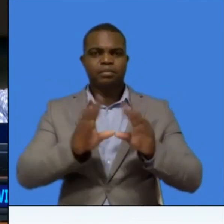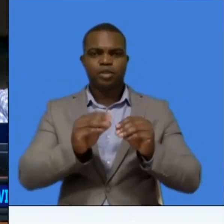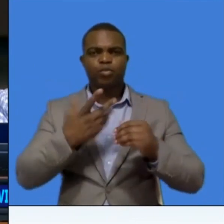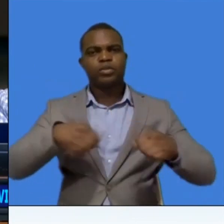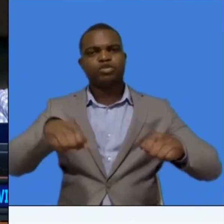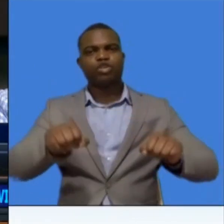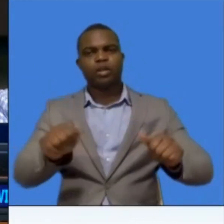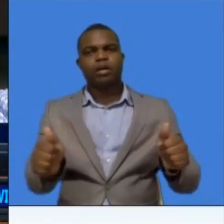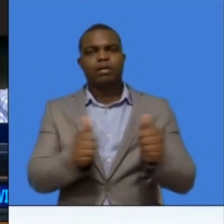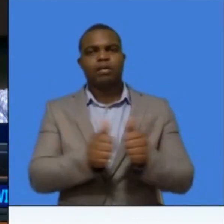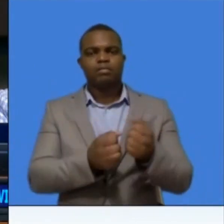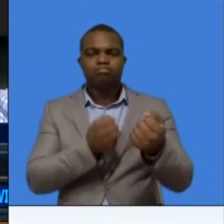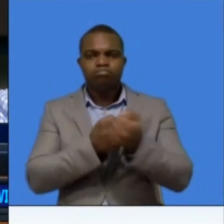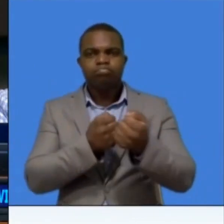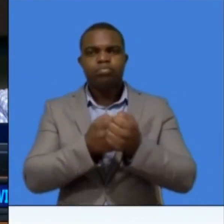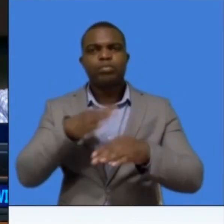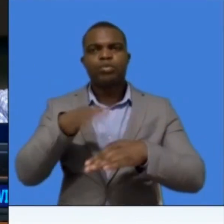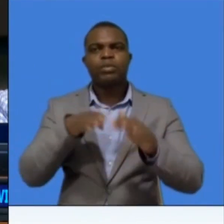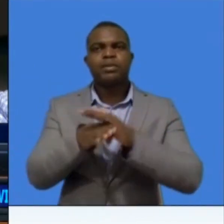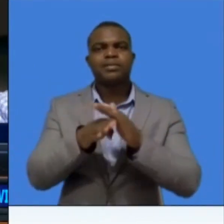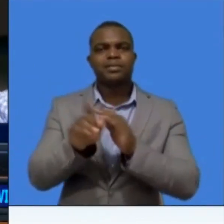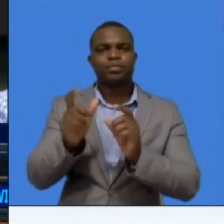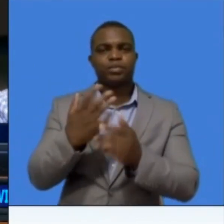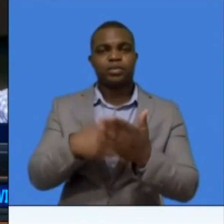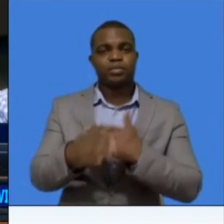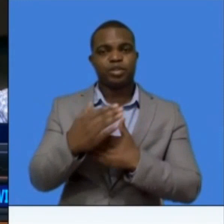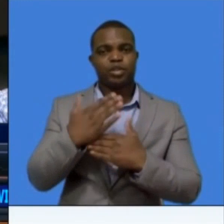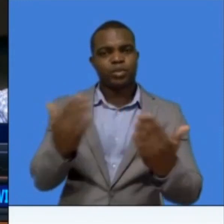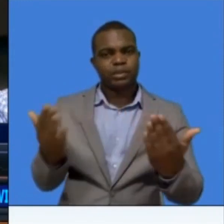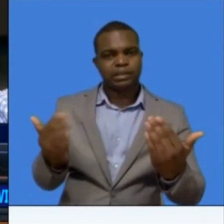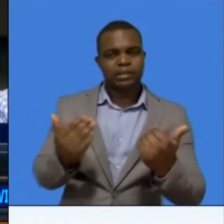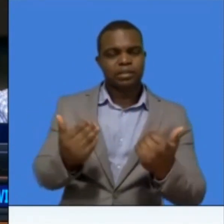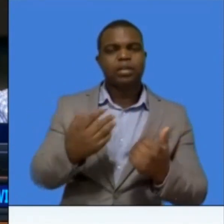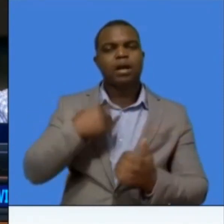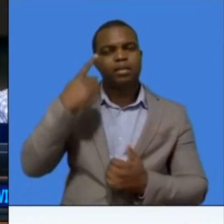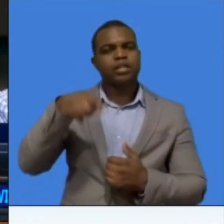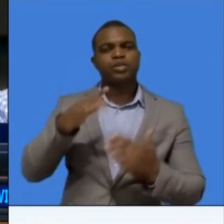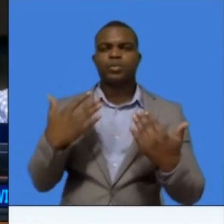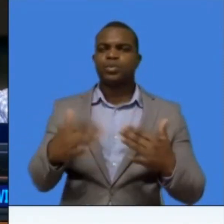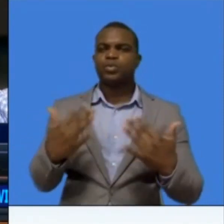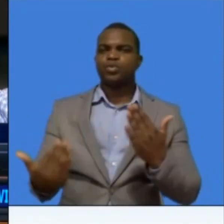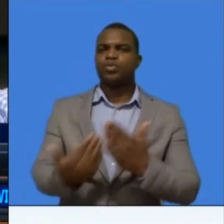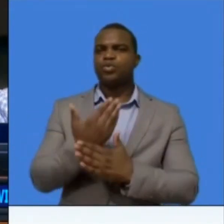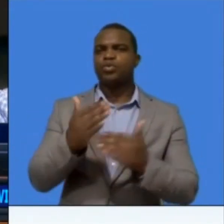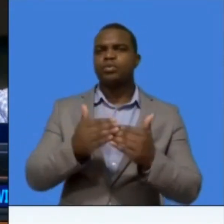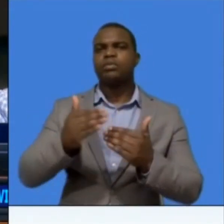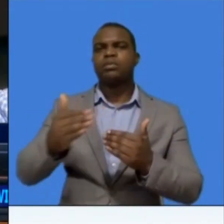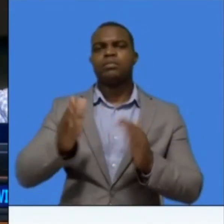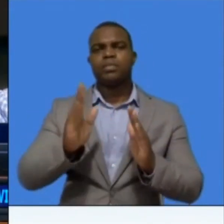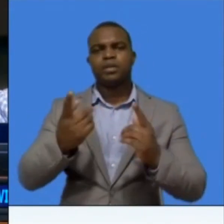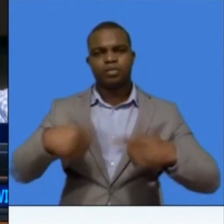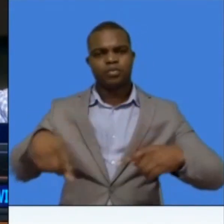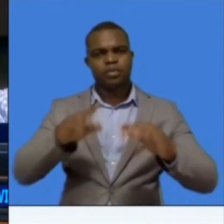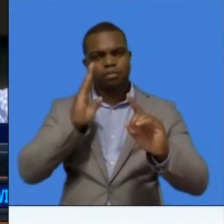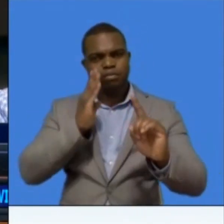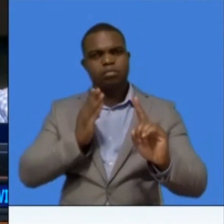disabled. I also wish to take this opportunity to thank the Secretariat for being the backbone in organizing this conference and providing the